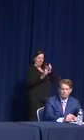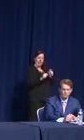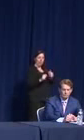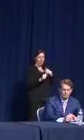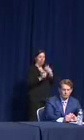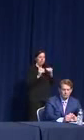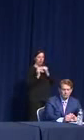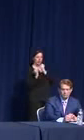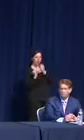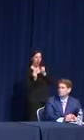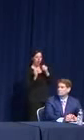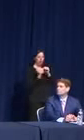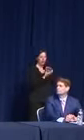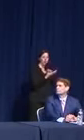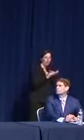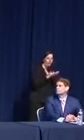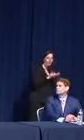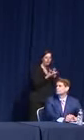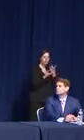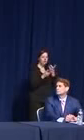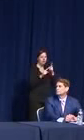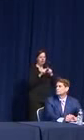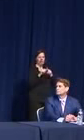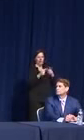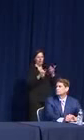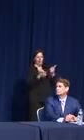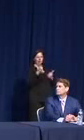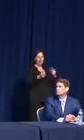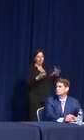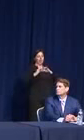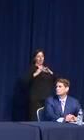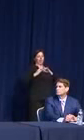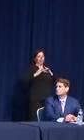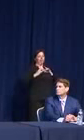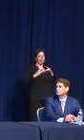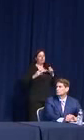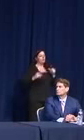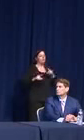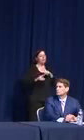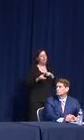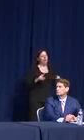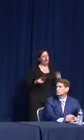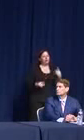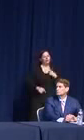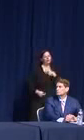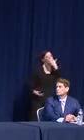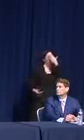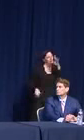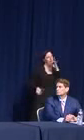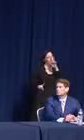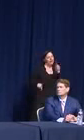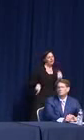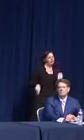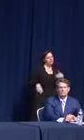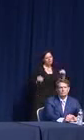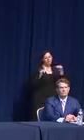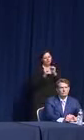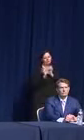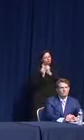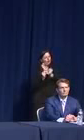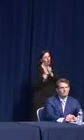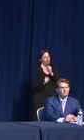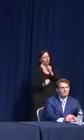novel coronavirus still isn't exactly well defined, so we can't really comment on that at this point. Got it. Thank